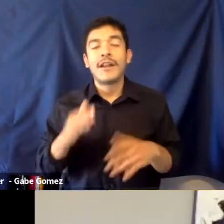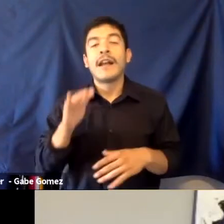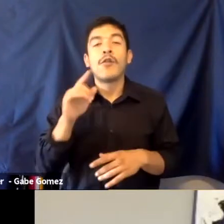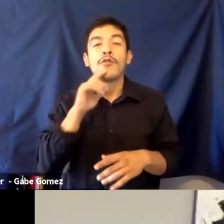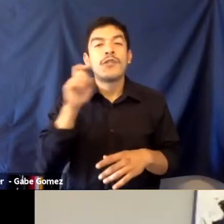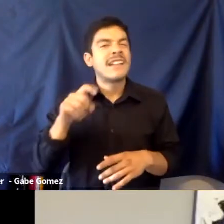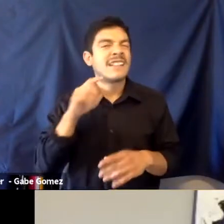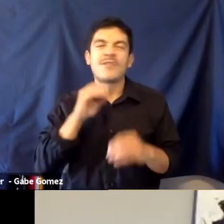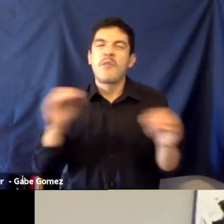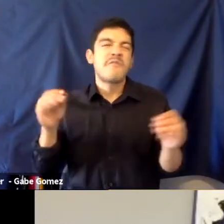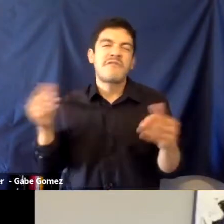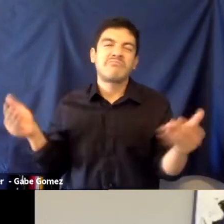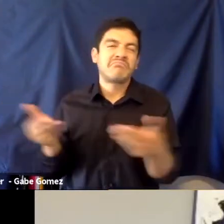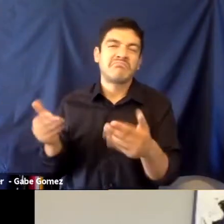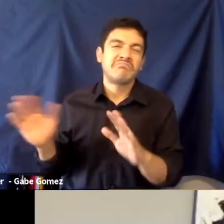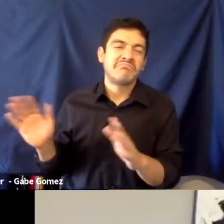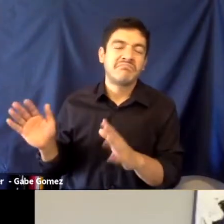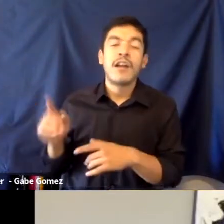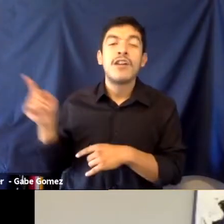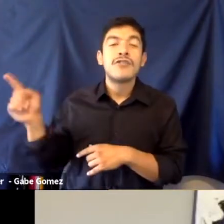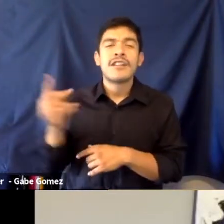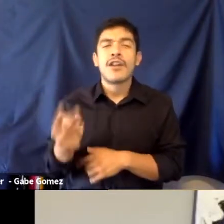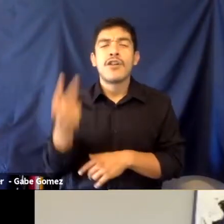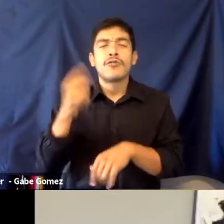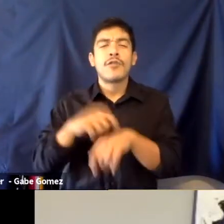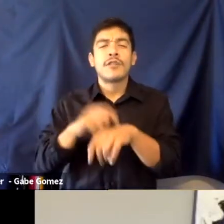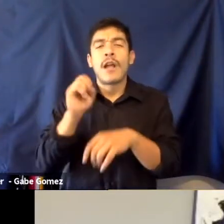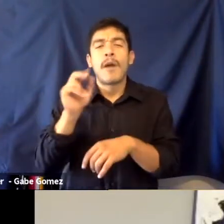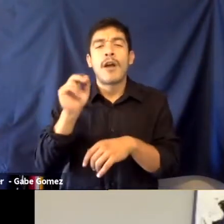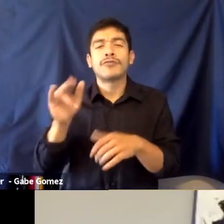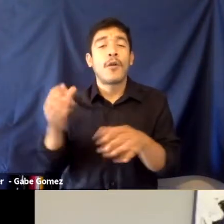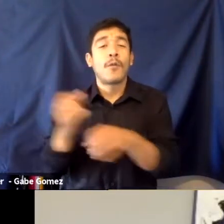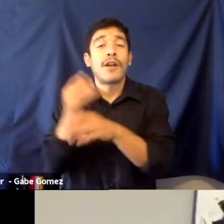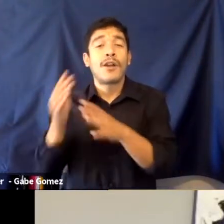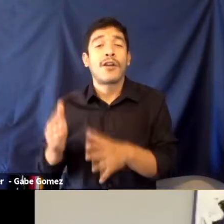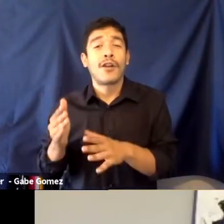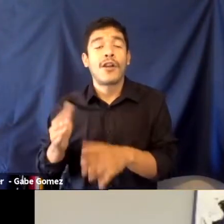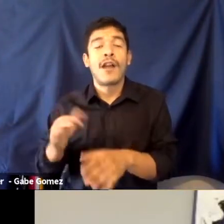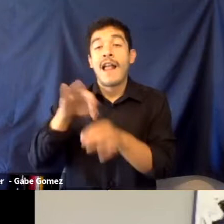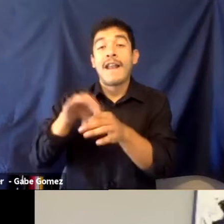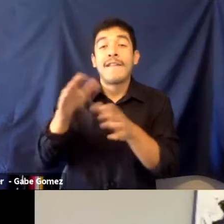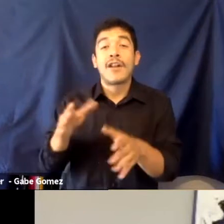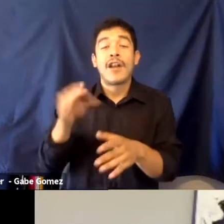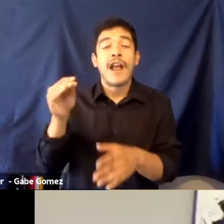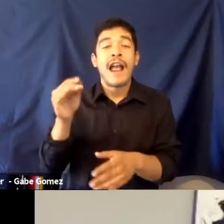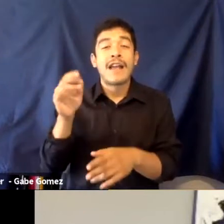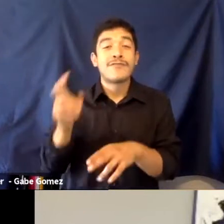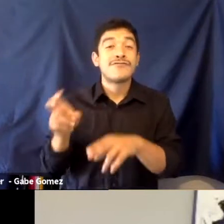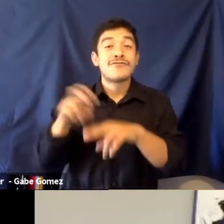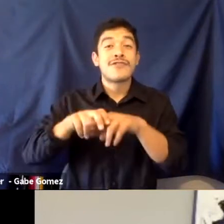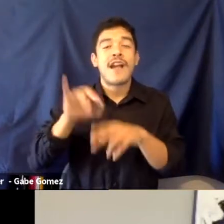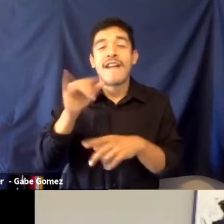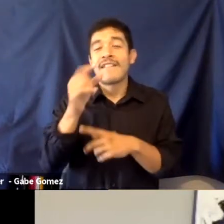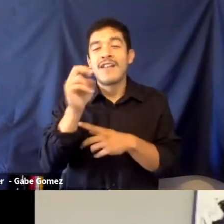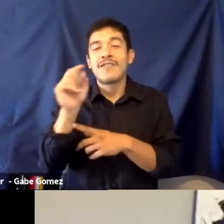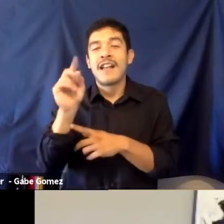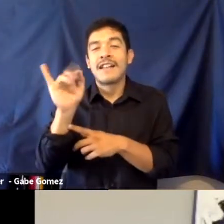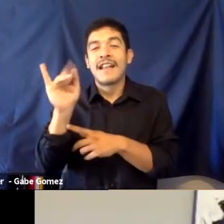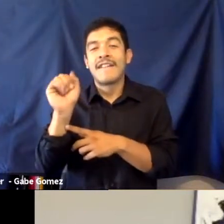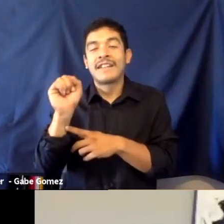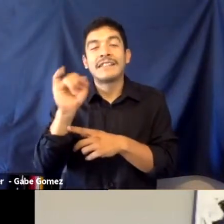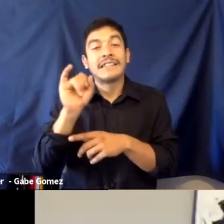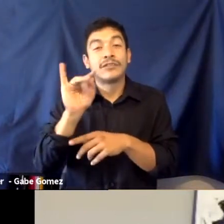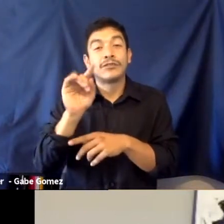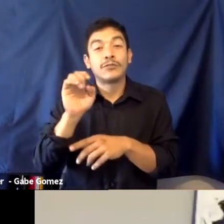no introduction. She is a two-time Oscar winner, the founder and chair of the Gina Davis Institute on Gender and